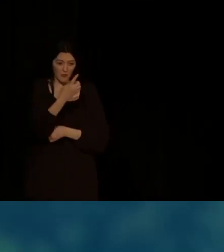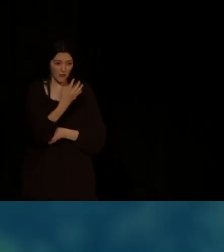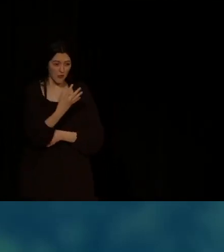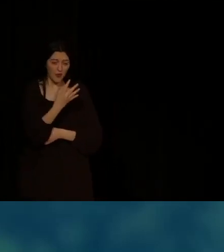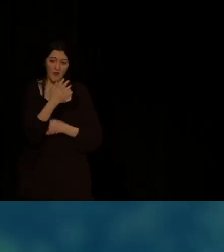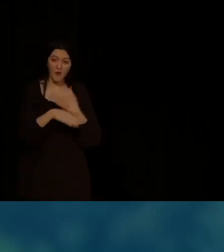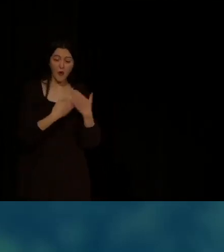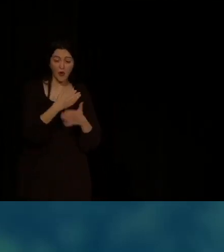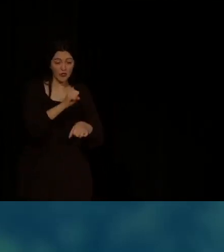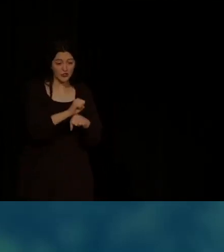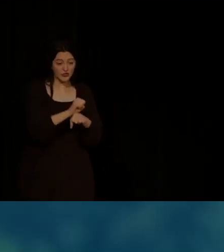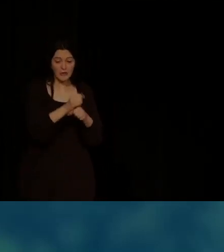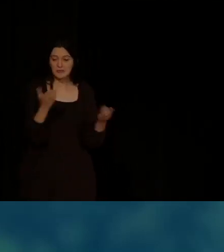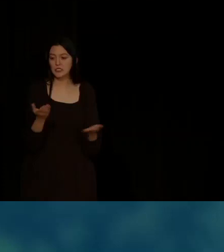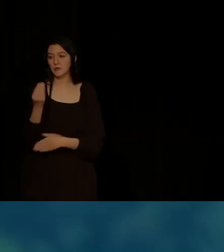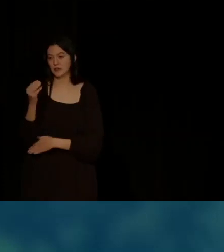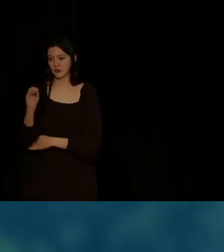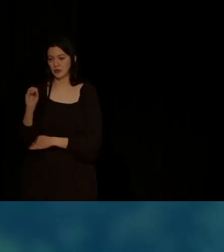jobs in Missouri.